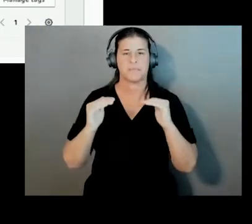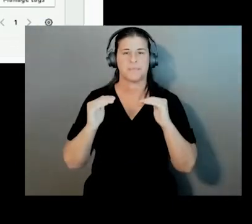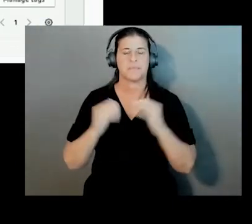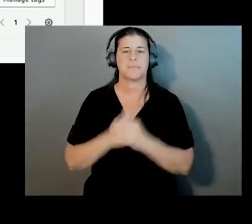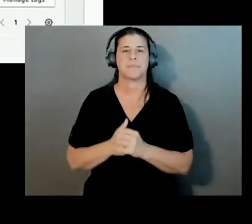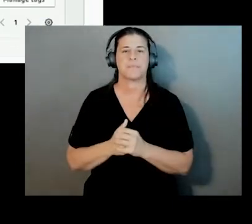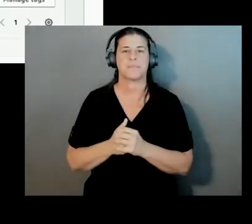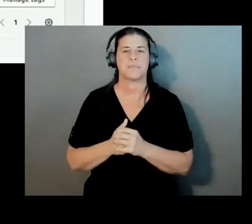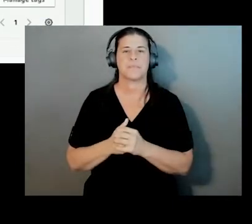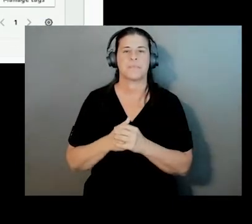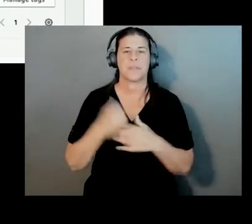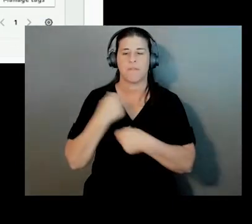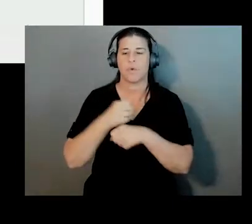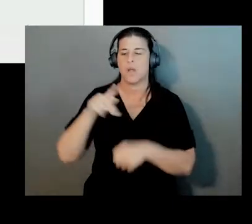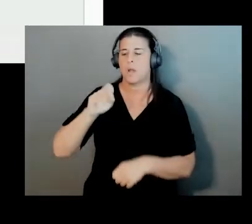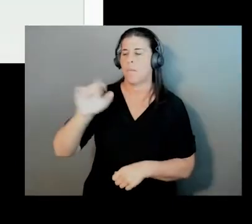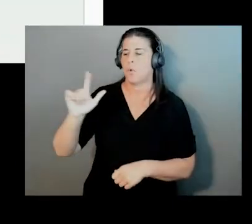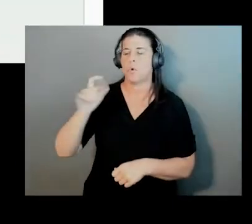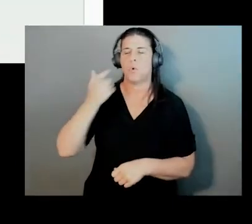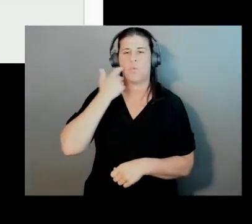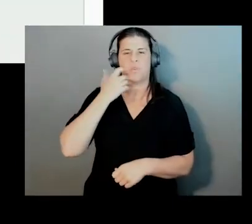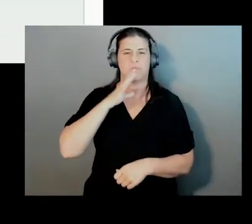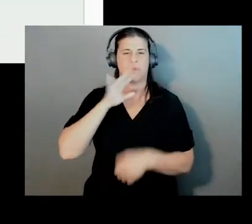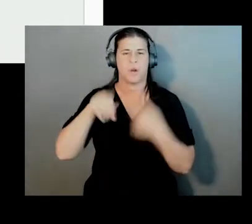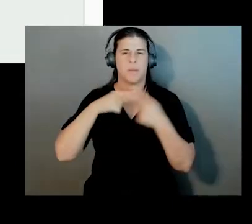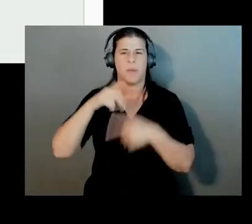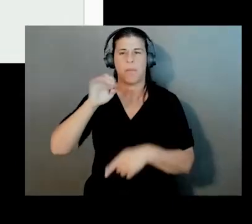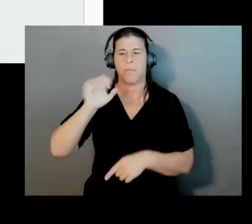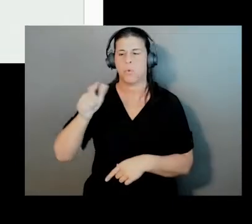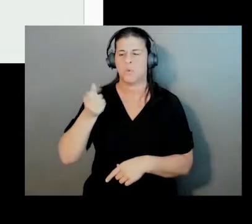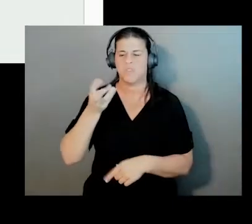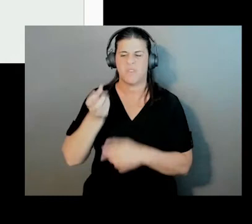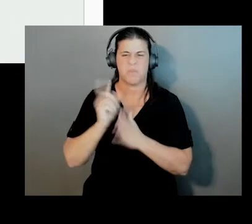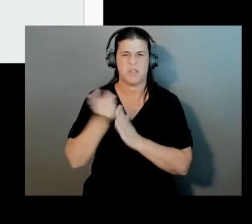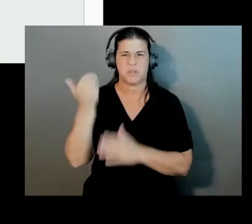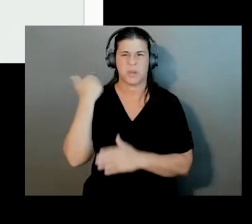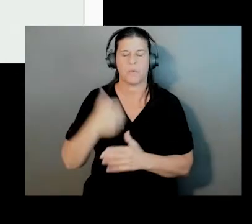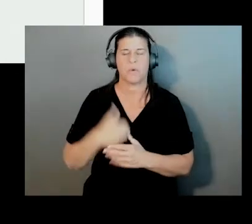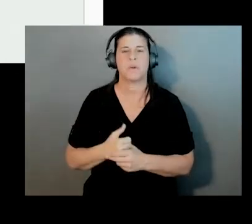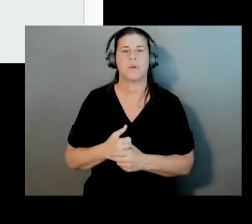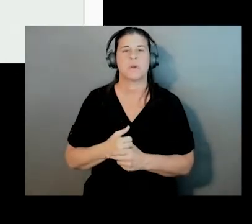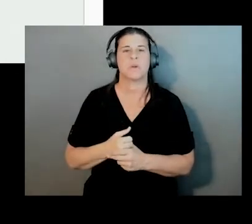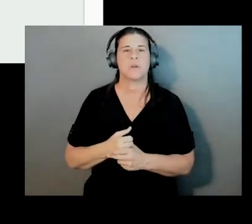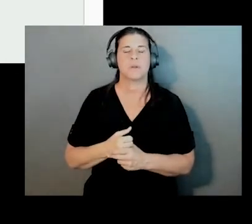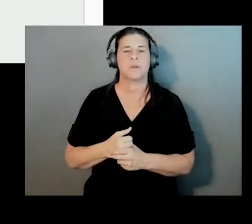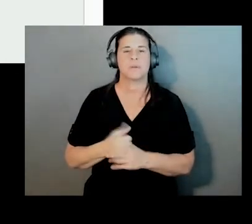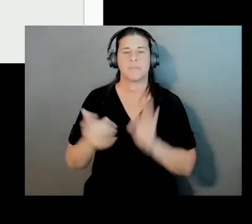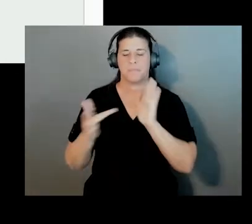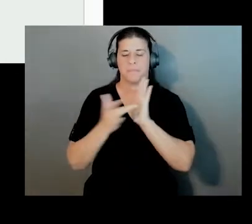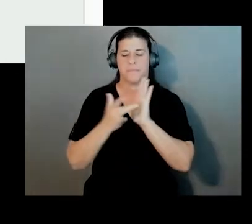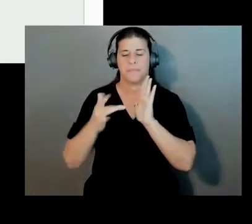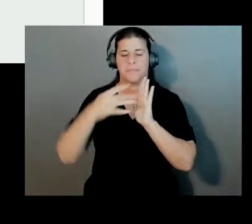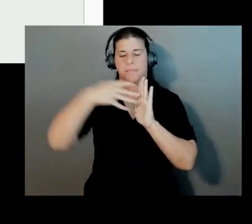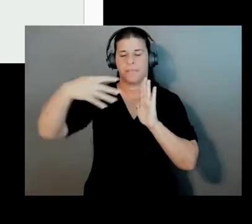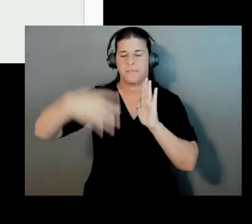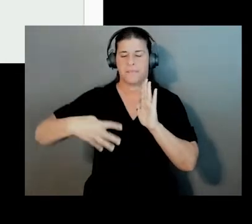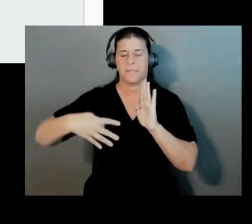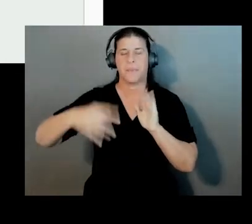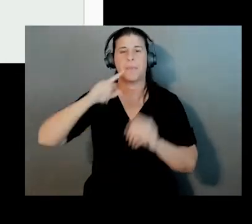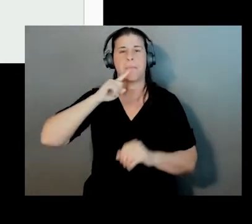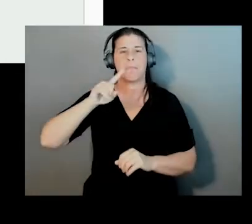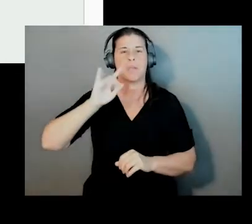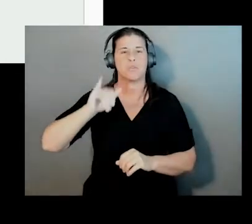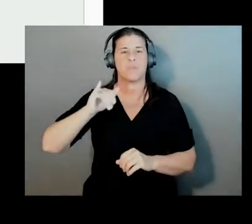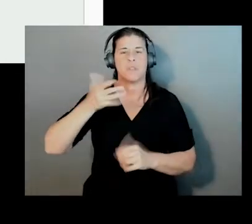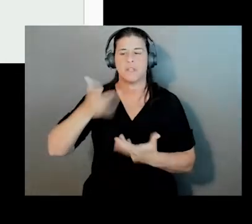a pool. So we talked about pools just a couple of minutes ago. I'm going to click this drop down and make sure that it's in my